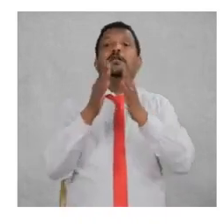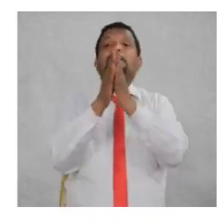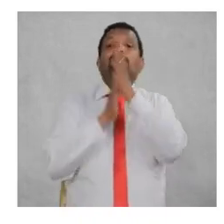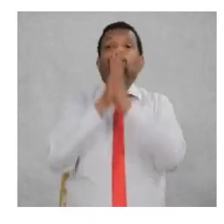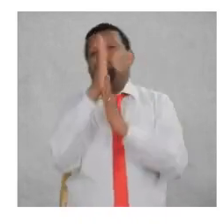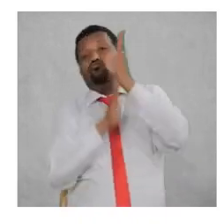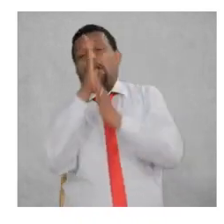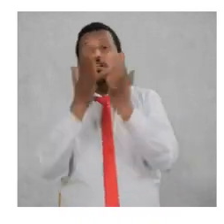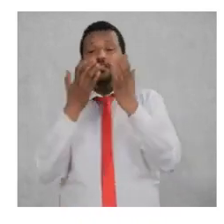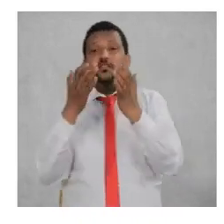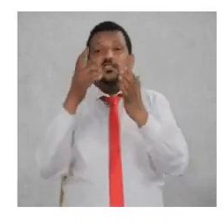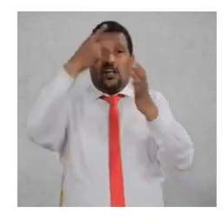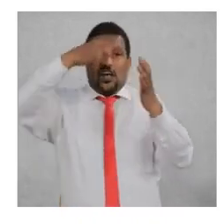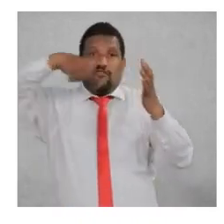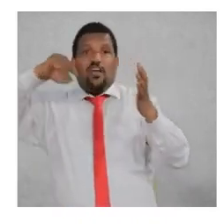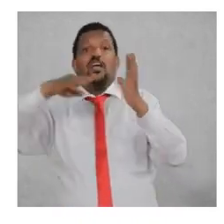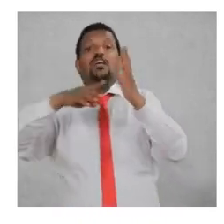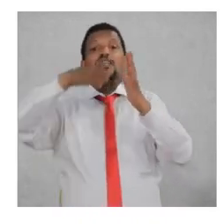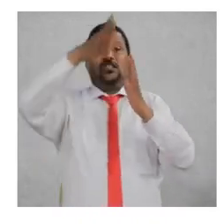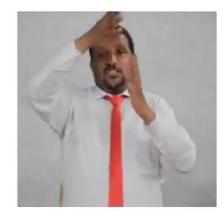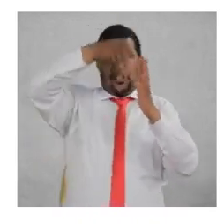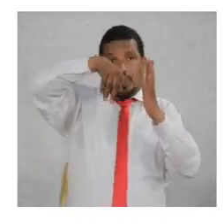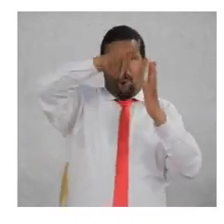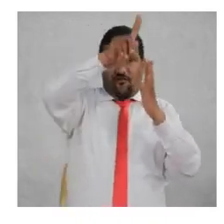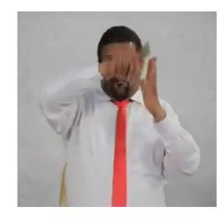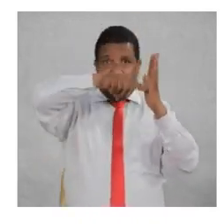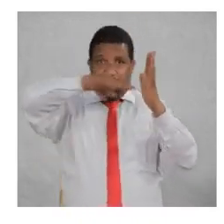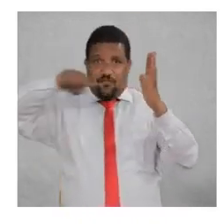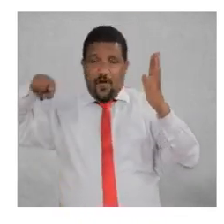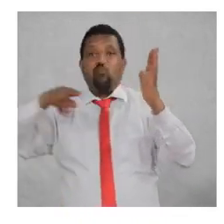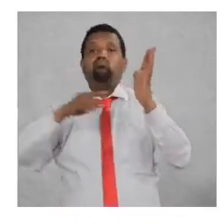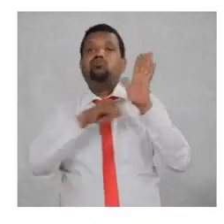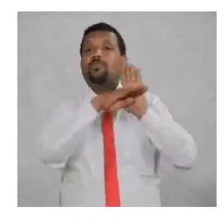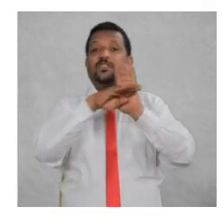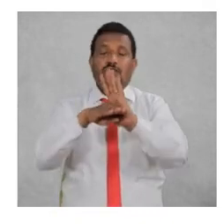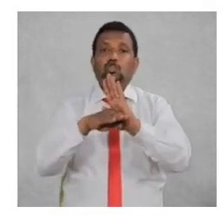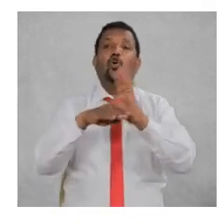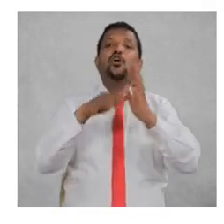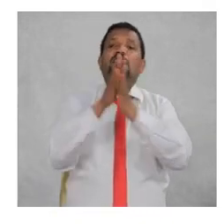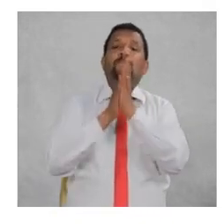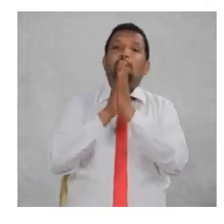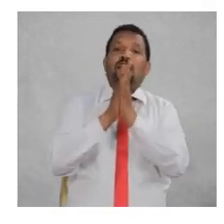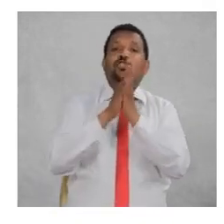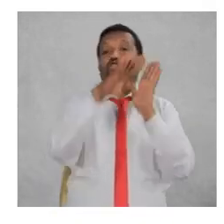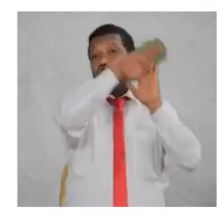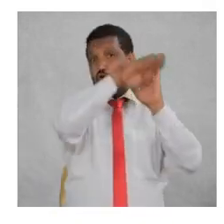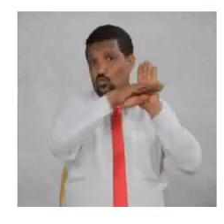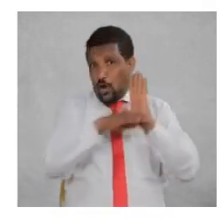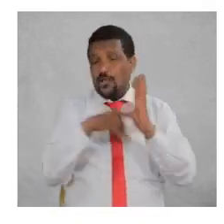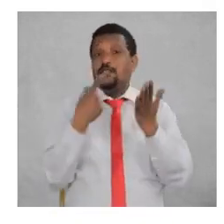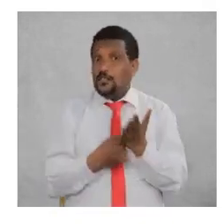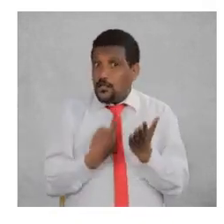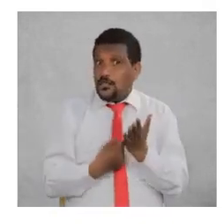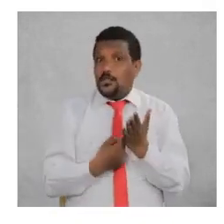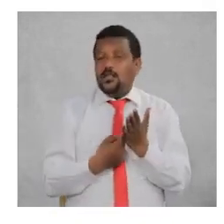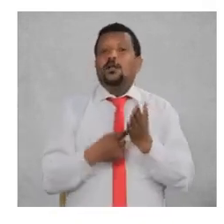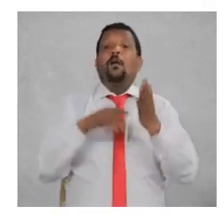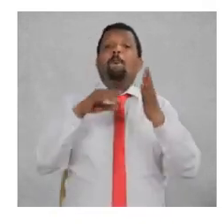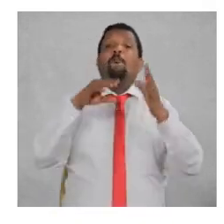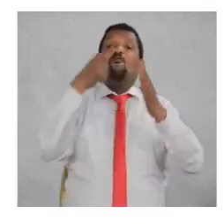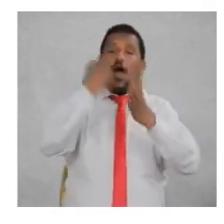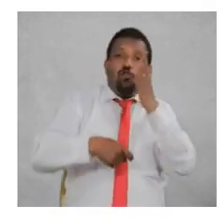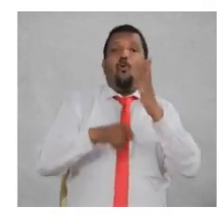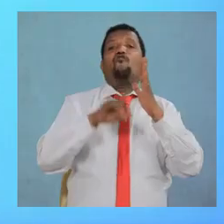a graphical presentation of the demand schedule, and just represent all the values of price in the y and all the values